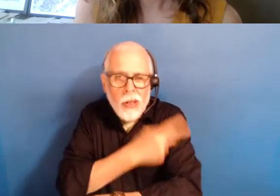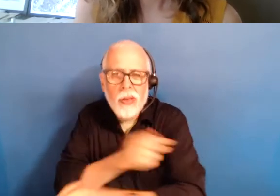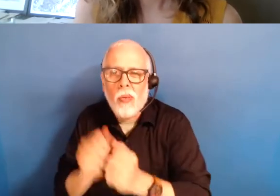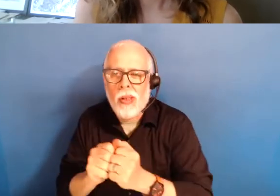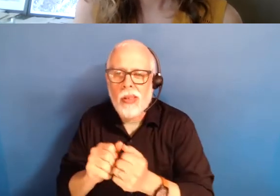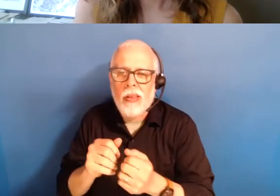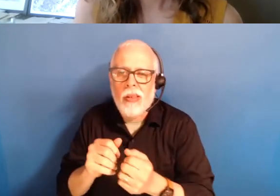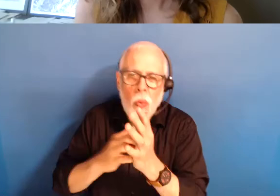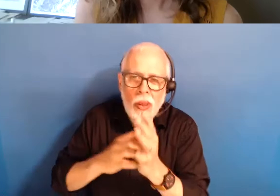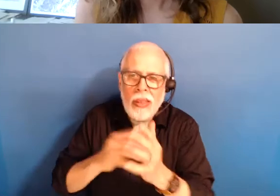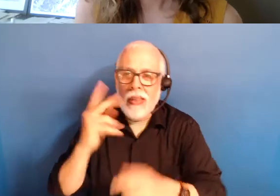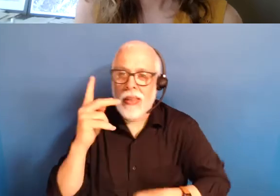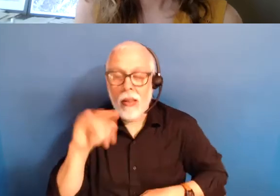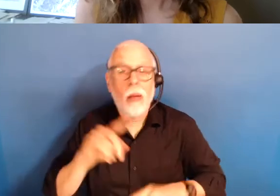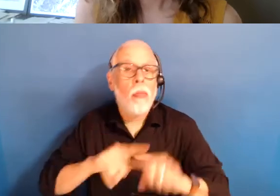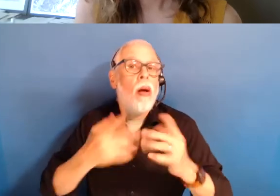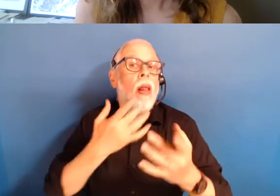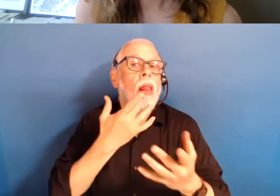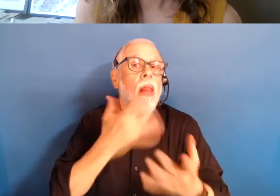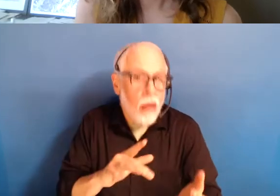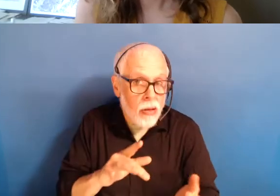kidney function. But fortunately,